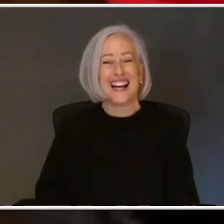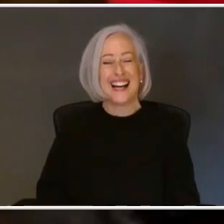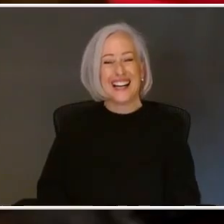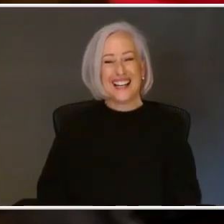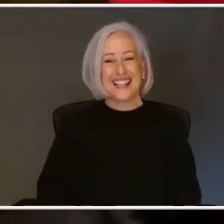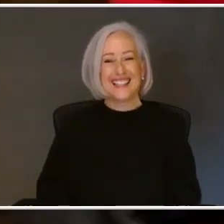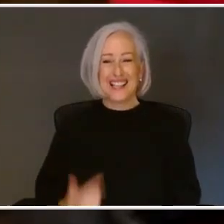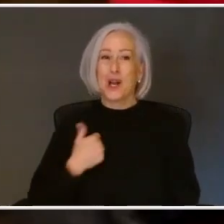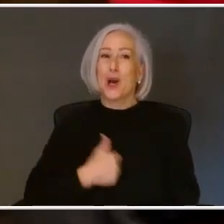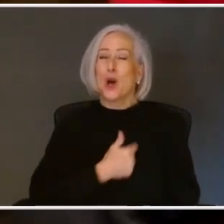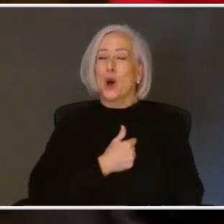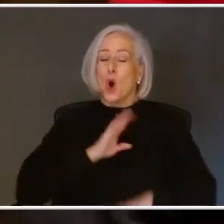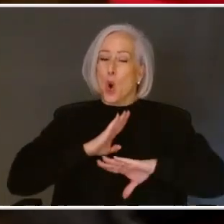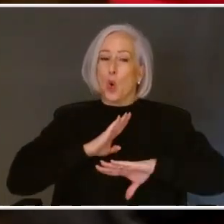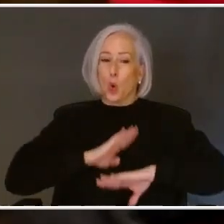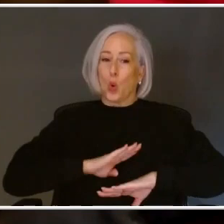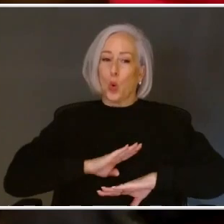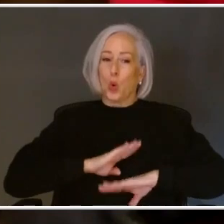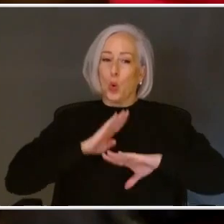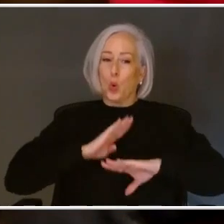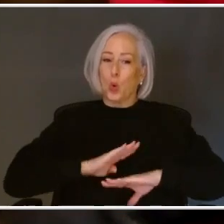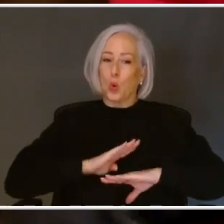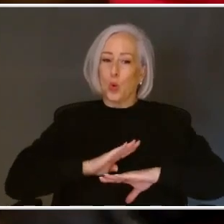We were pretty relieved.